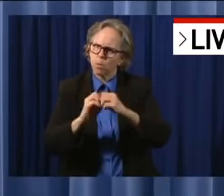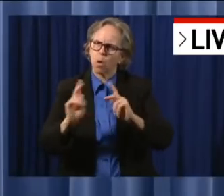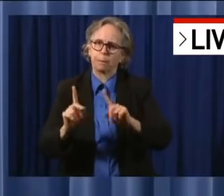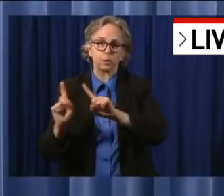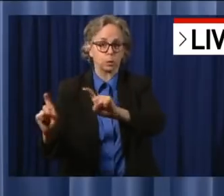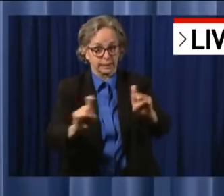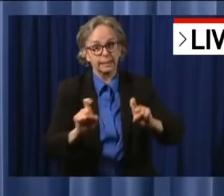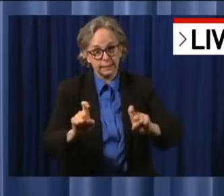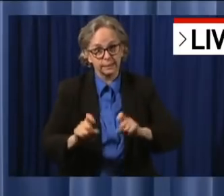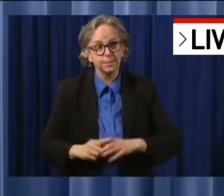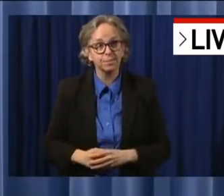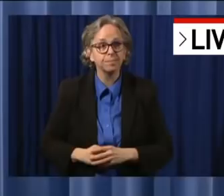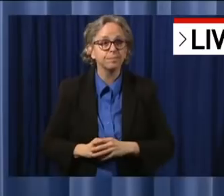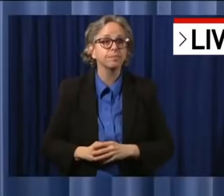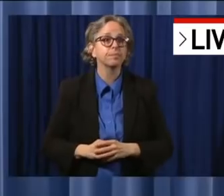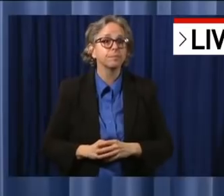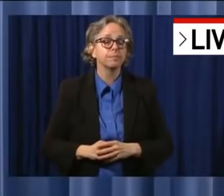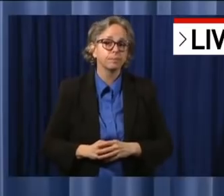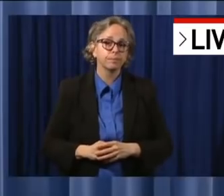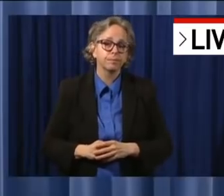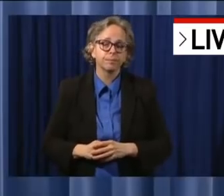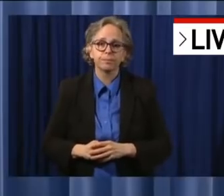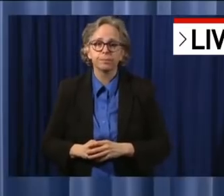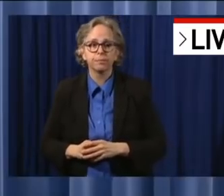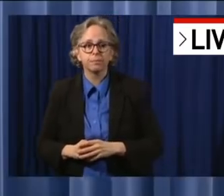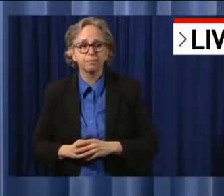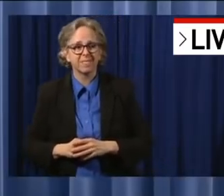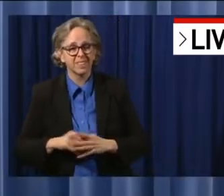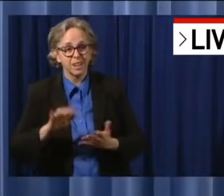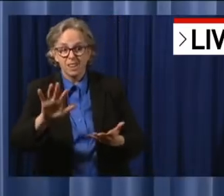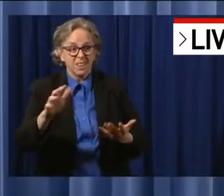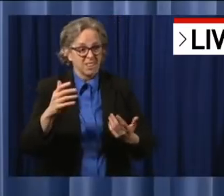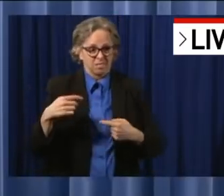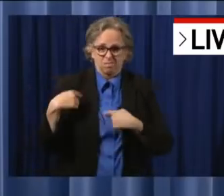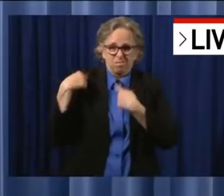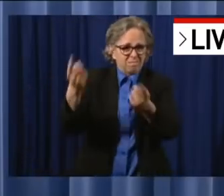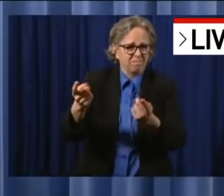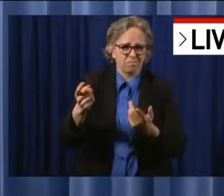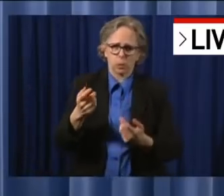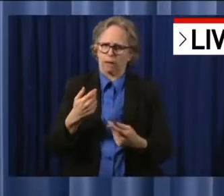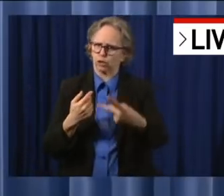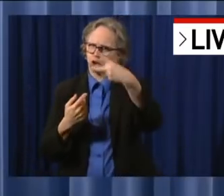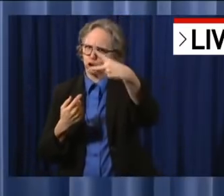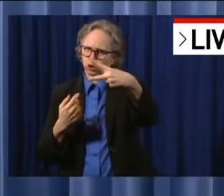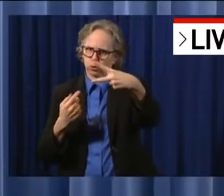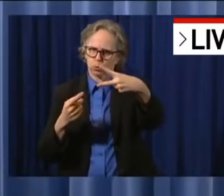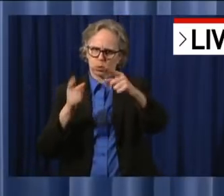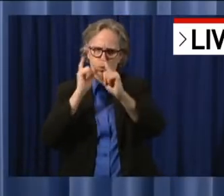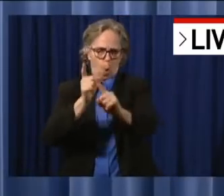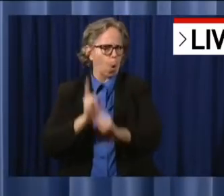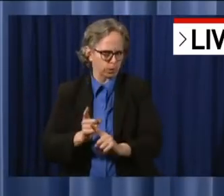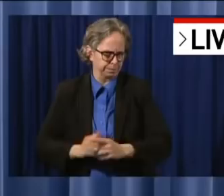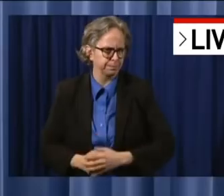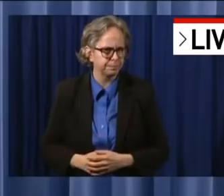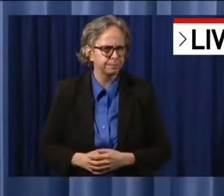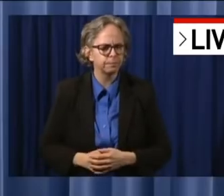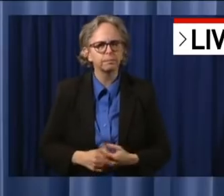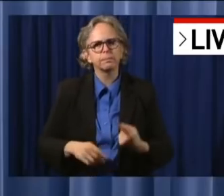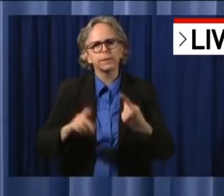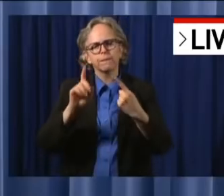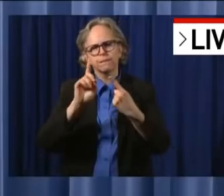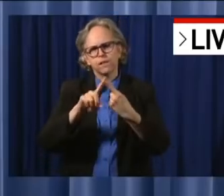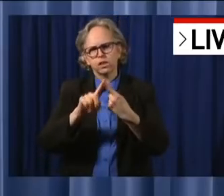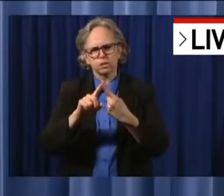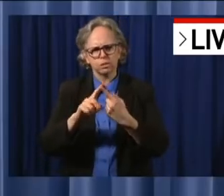As far as we are concerned, we have two big goals. One is to be able to focus on where there are